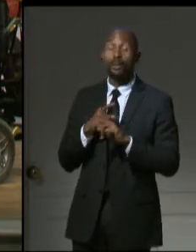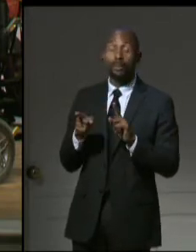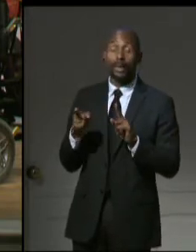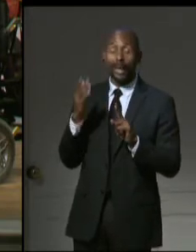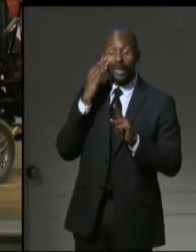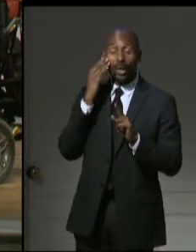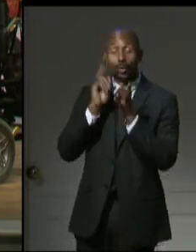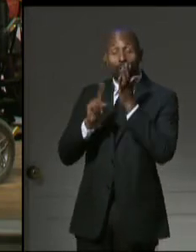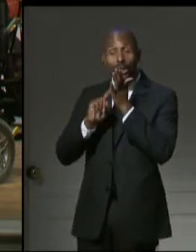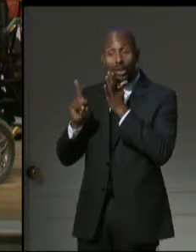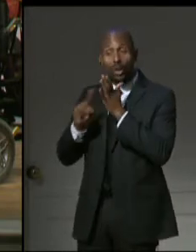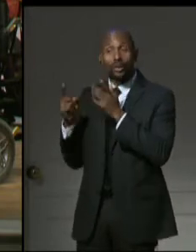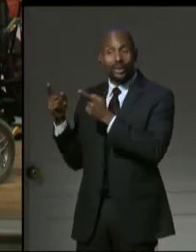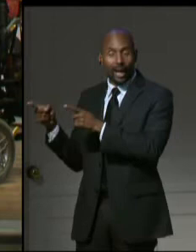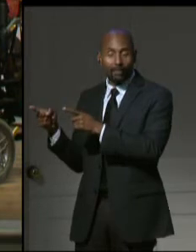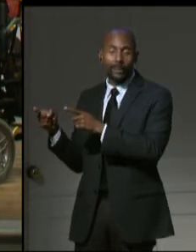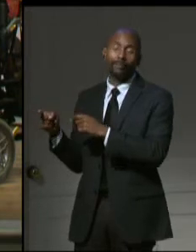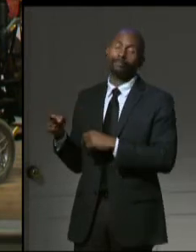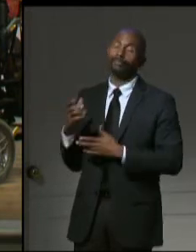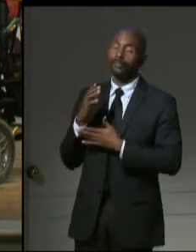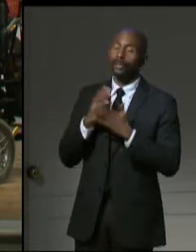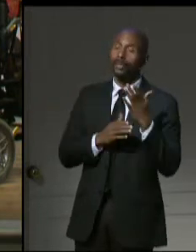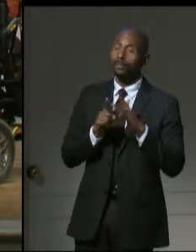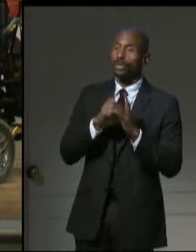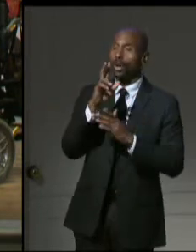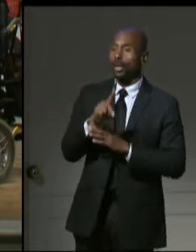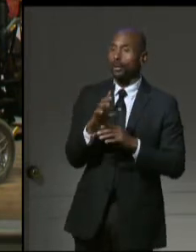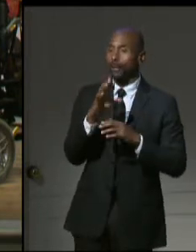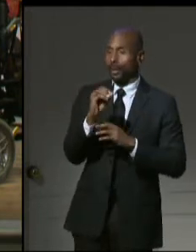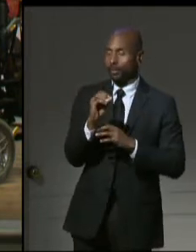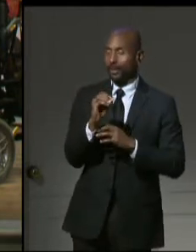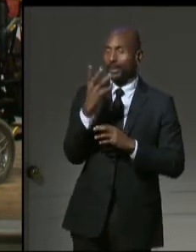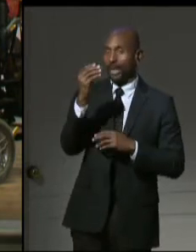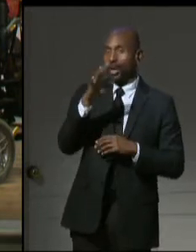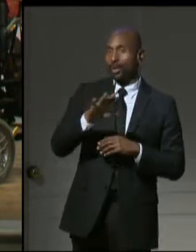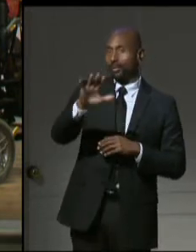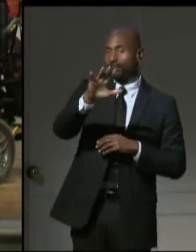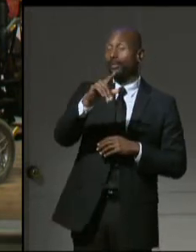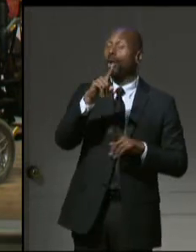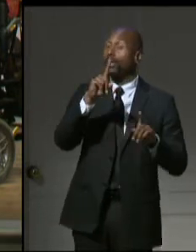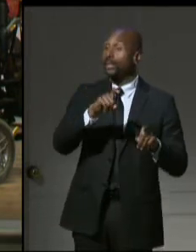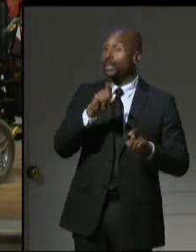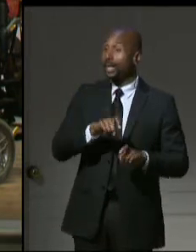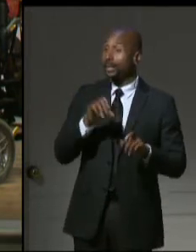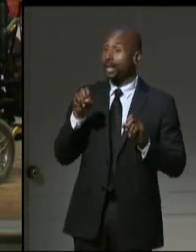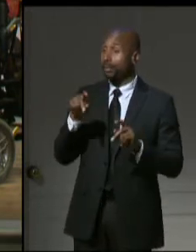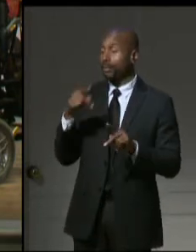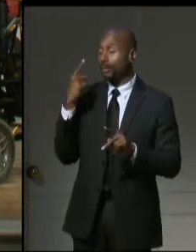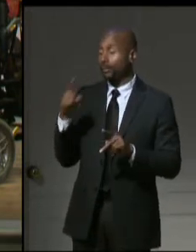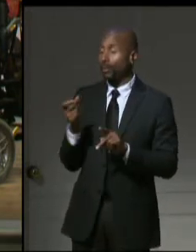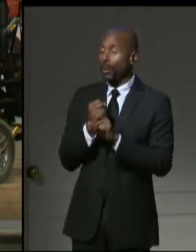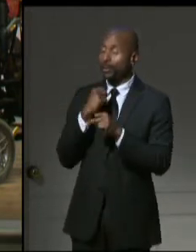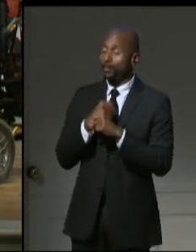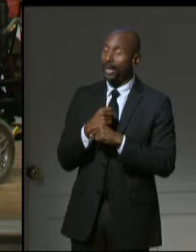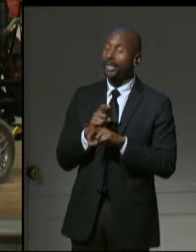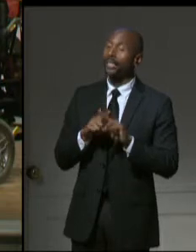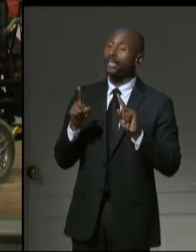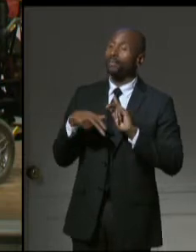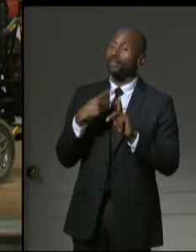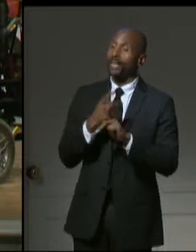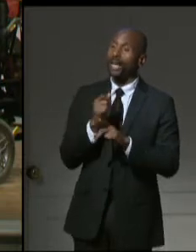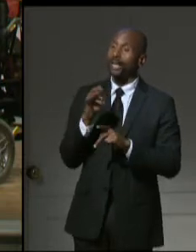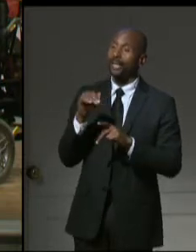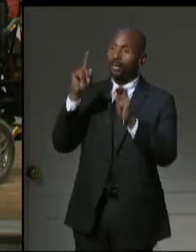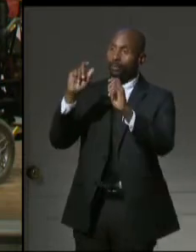been done, and some startups out there are testing opportunities for creating a different kind